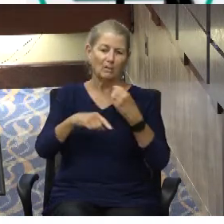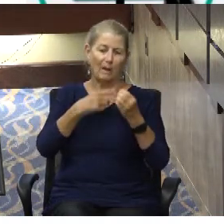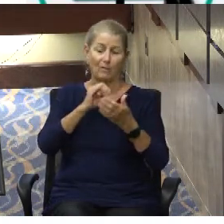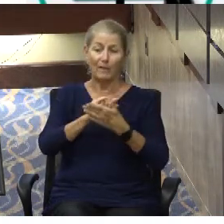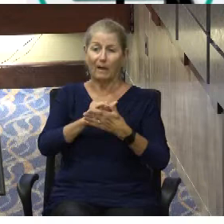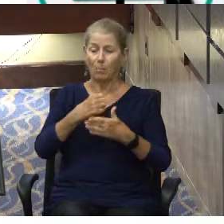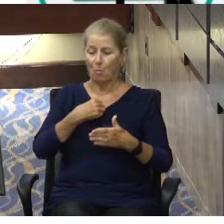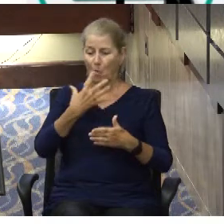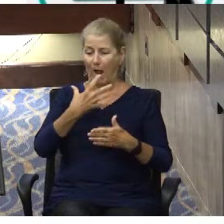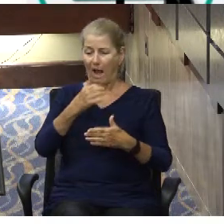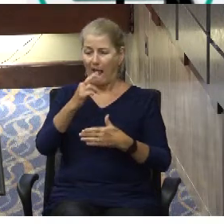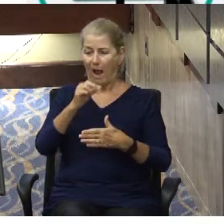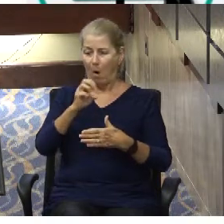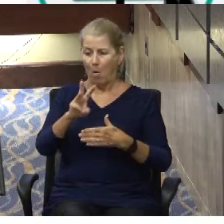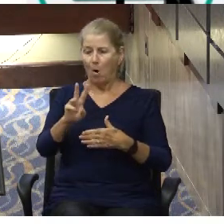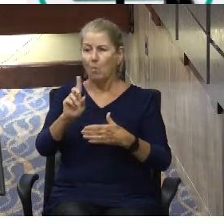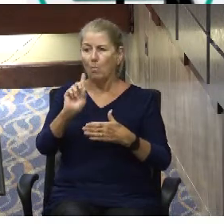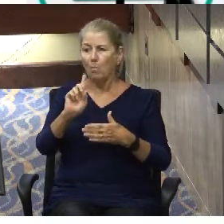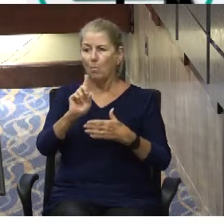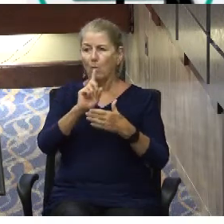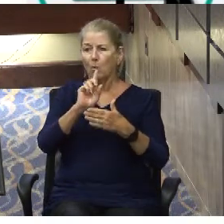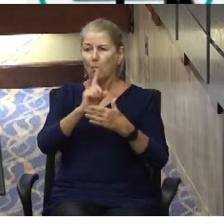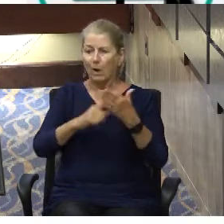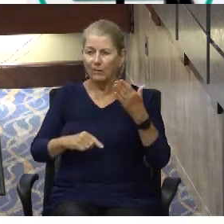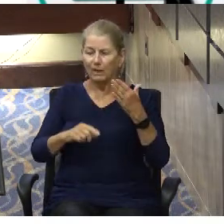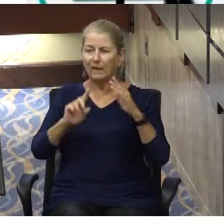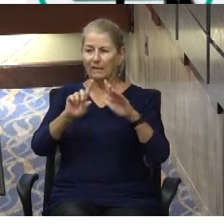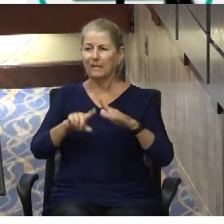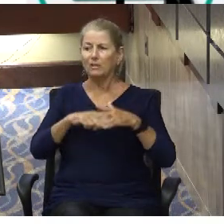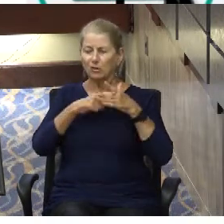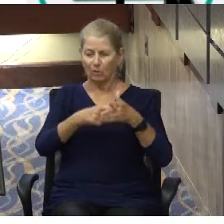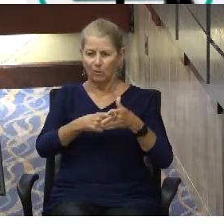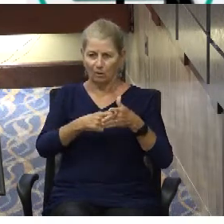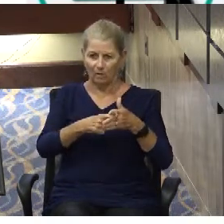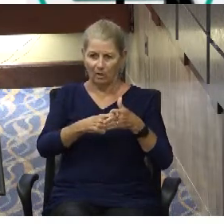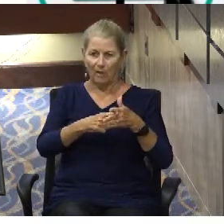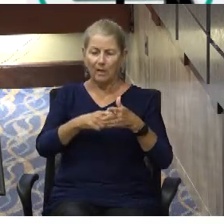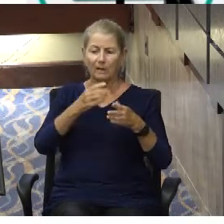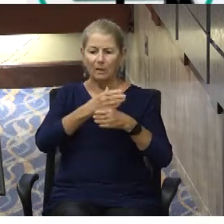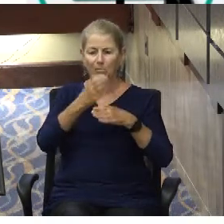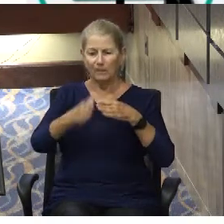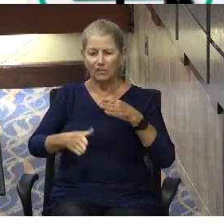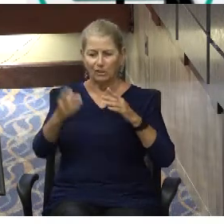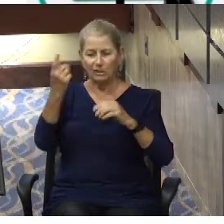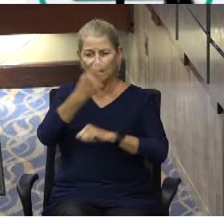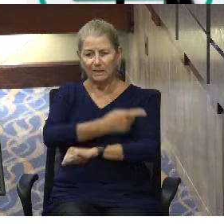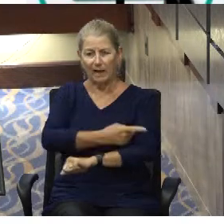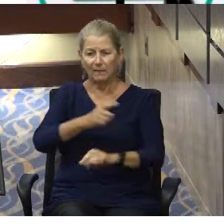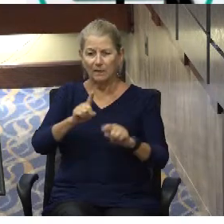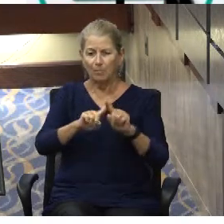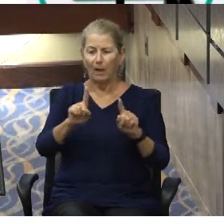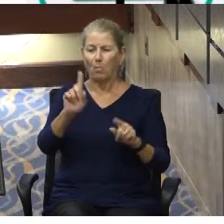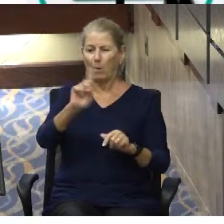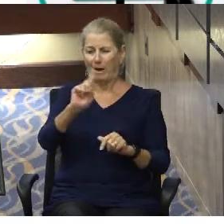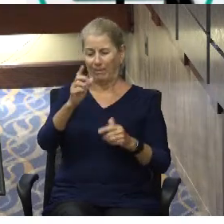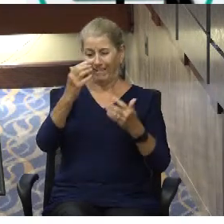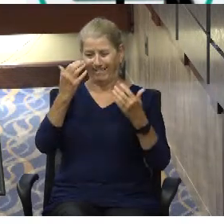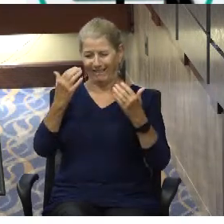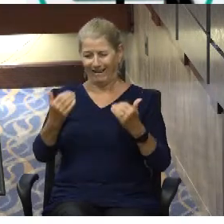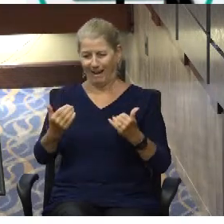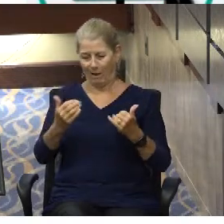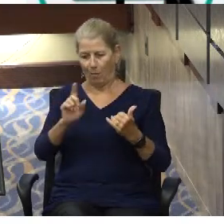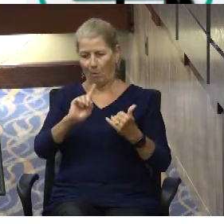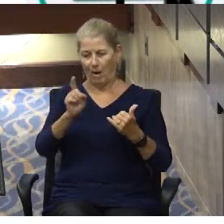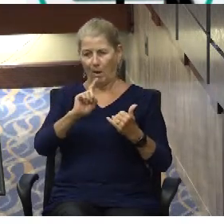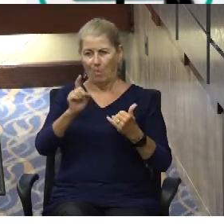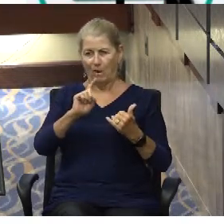arrows are what our initial completion date was anticipated to be, as opposed to where we are anticipating